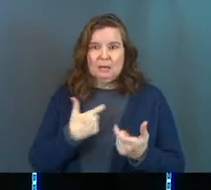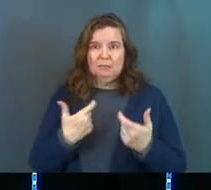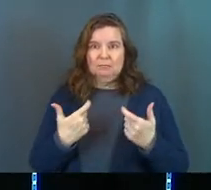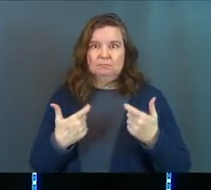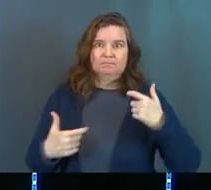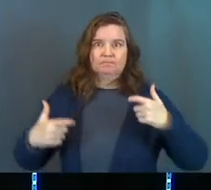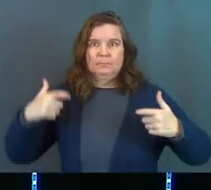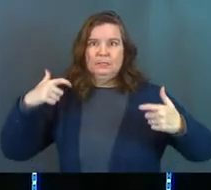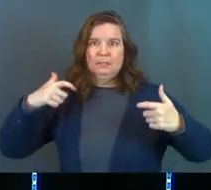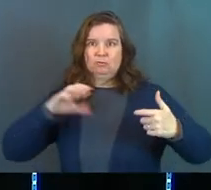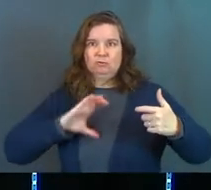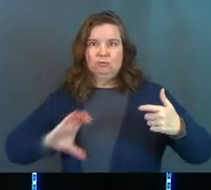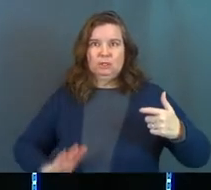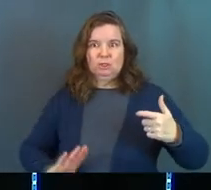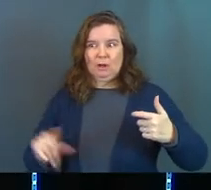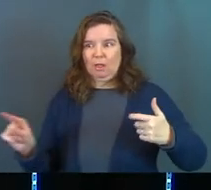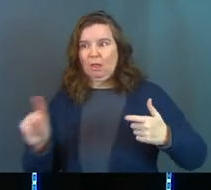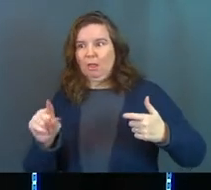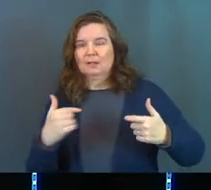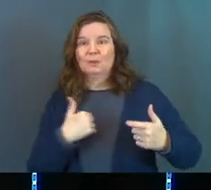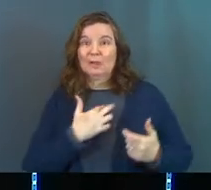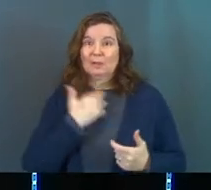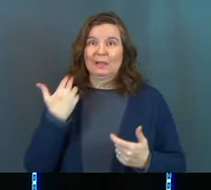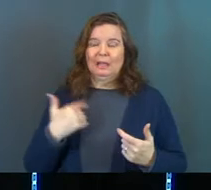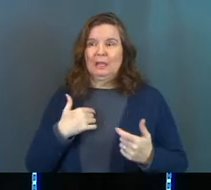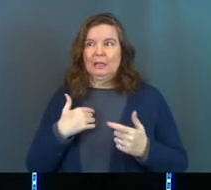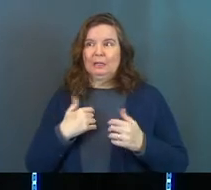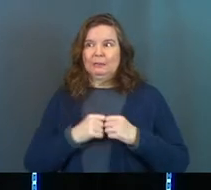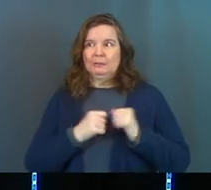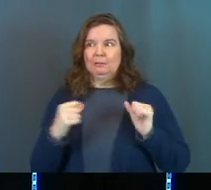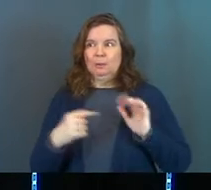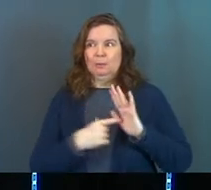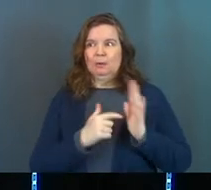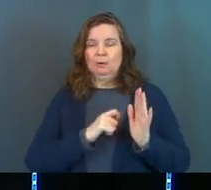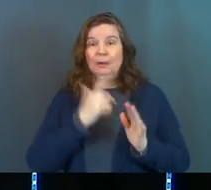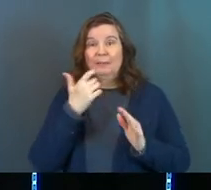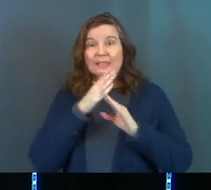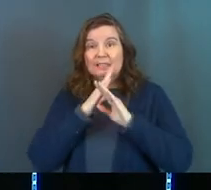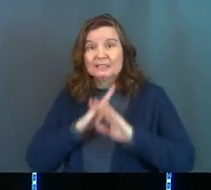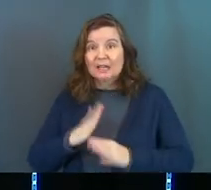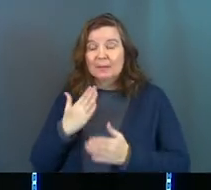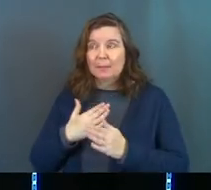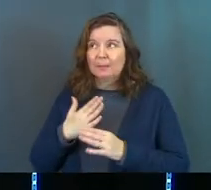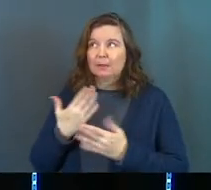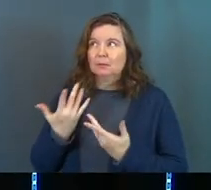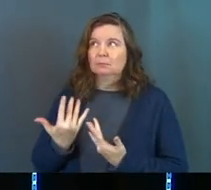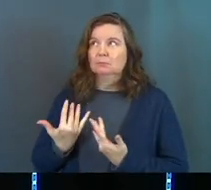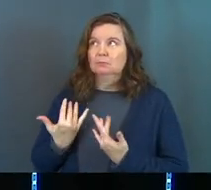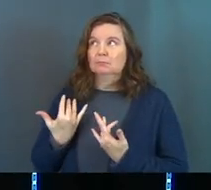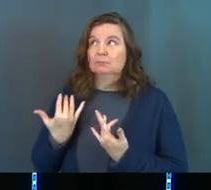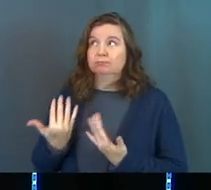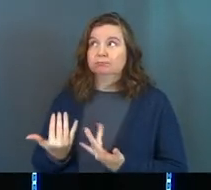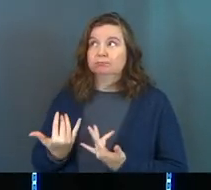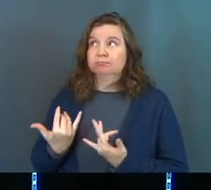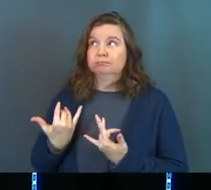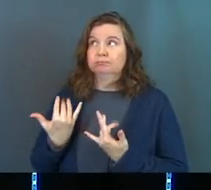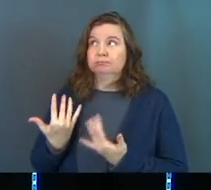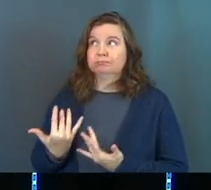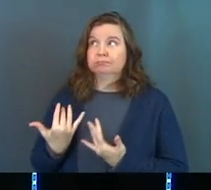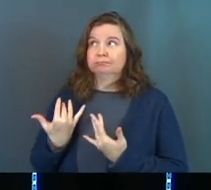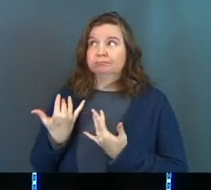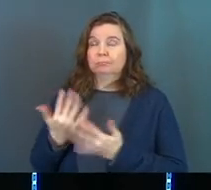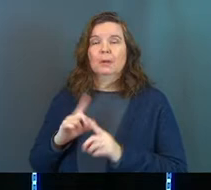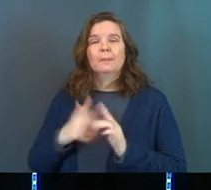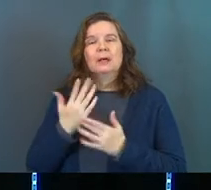some of these other people are. And so that's a risky thing to do because the silence might be deafening. Not only